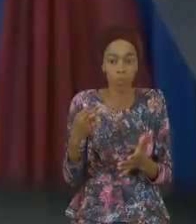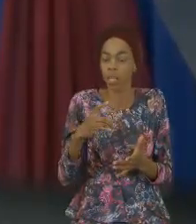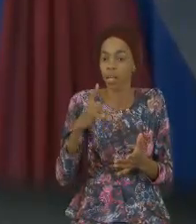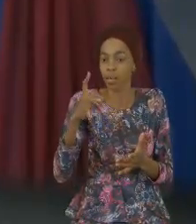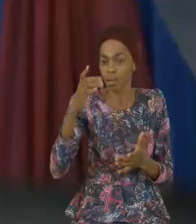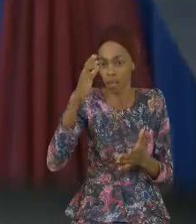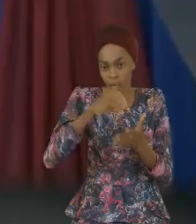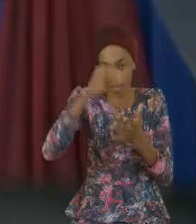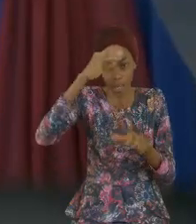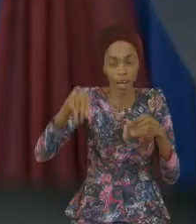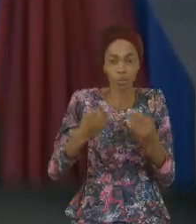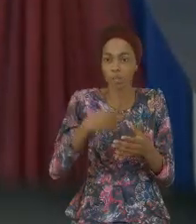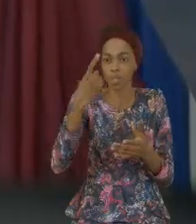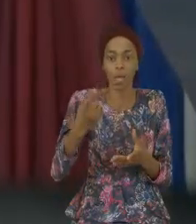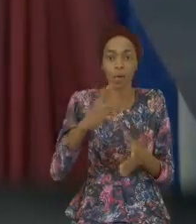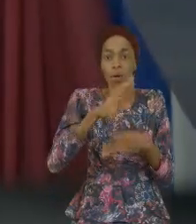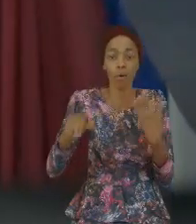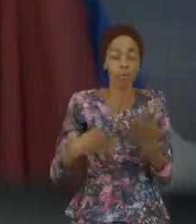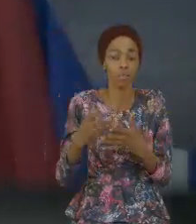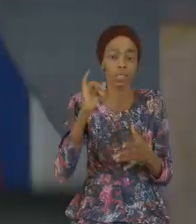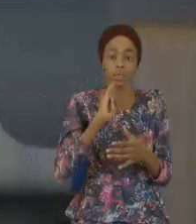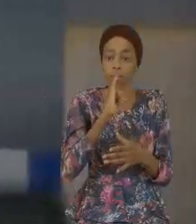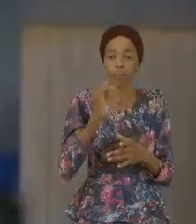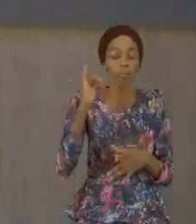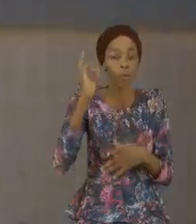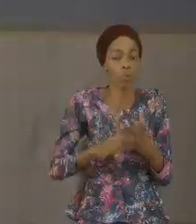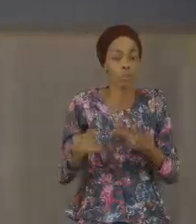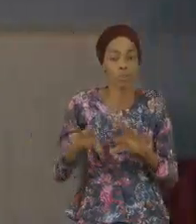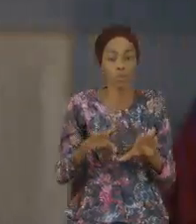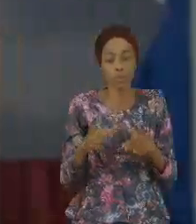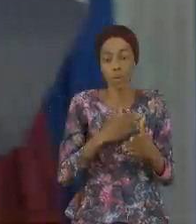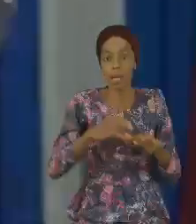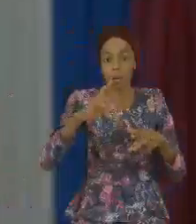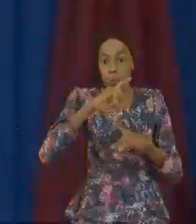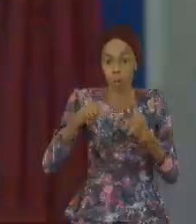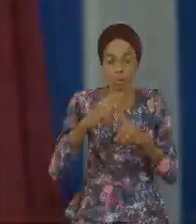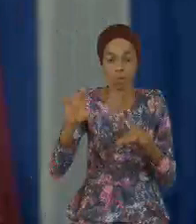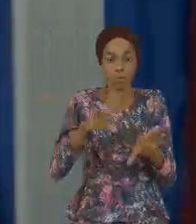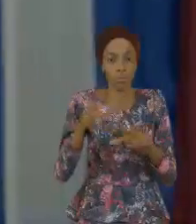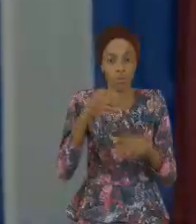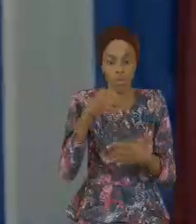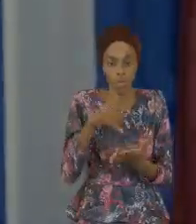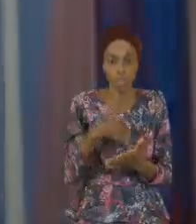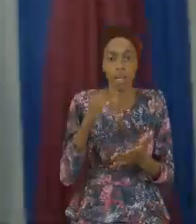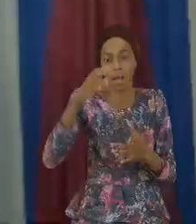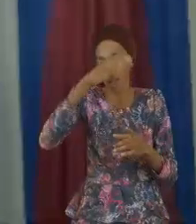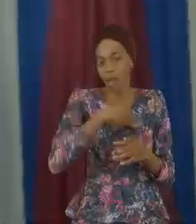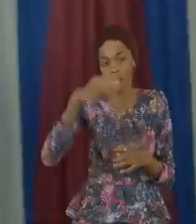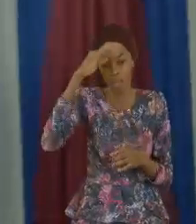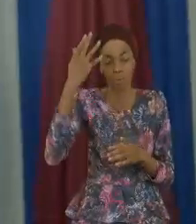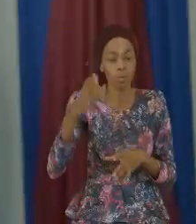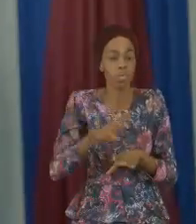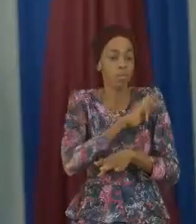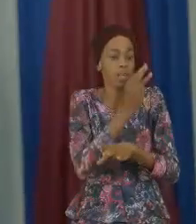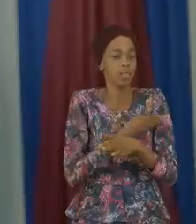when to do that, and the consequence of doing that. And he was mighty indeed. The Lord